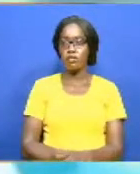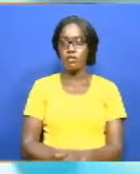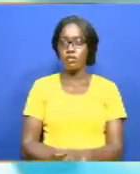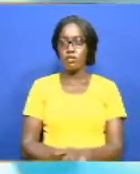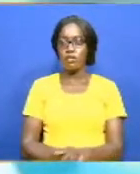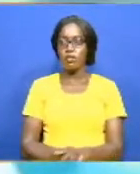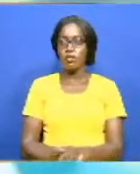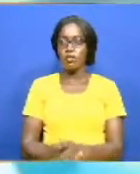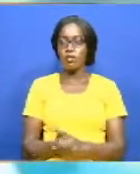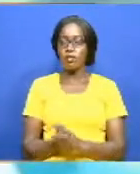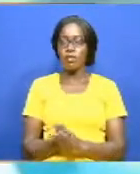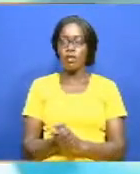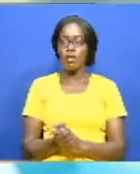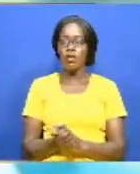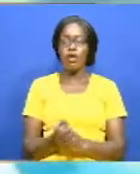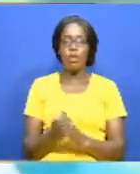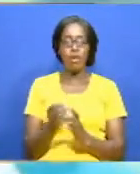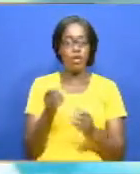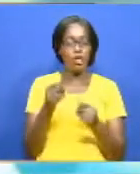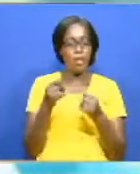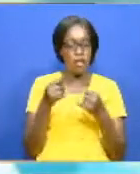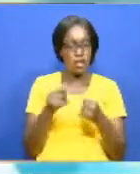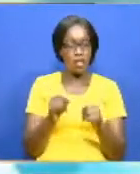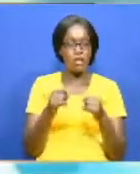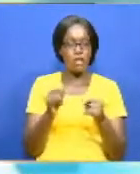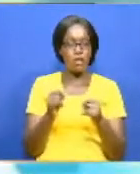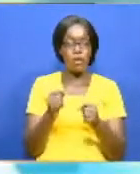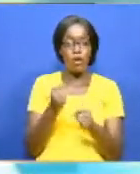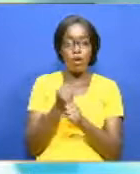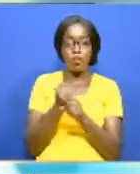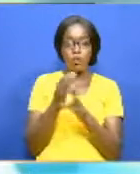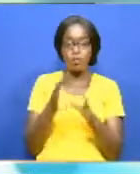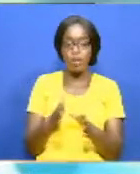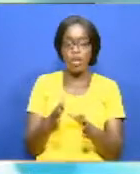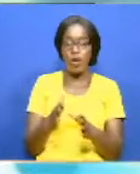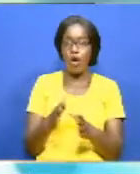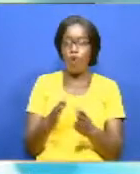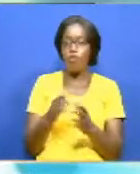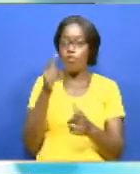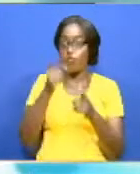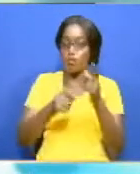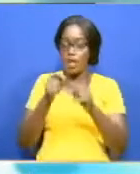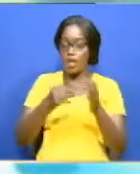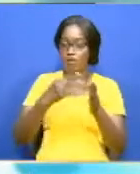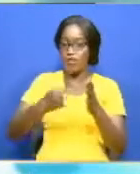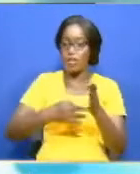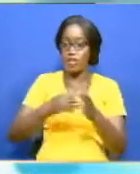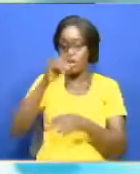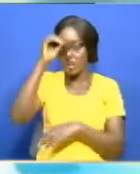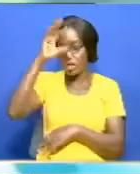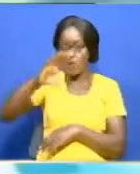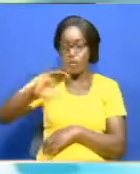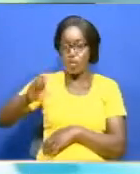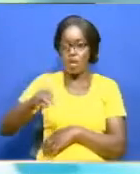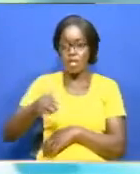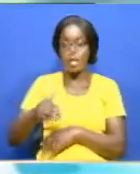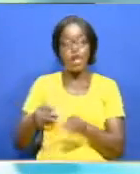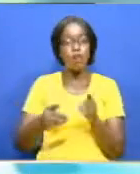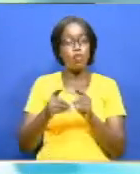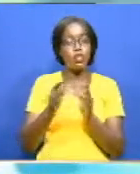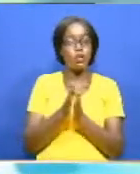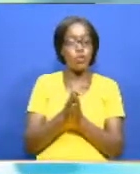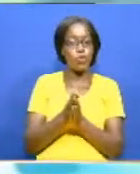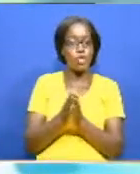And attempts by employees of Fresher Dairy in Githunguri in Kiambu County to have a meeting with the farm's